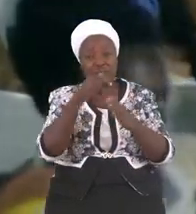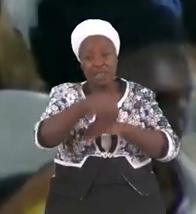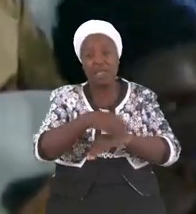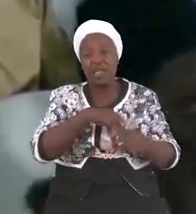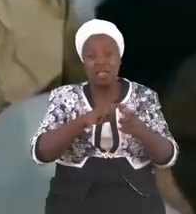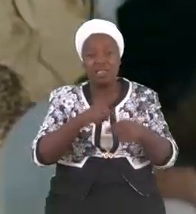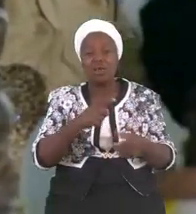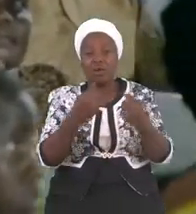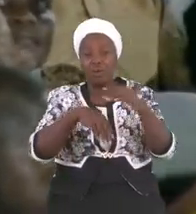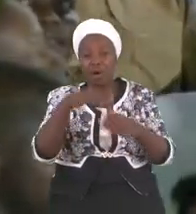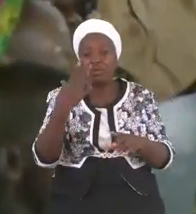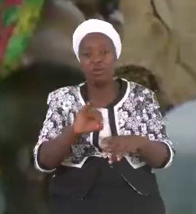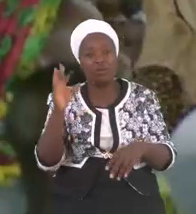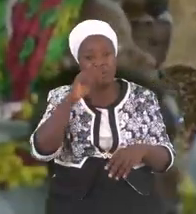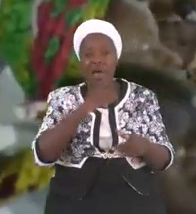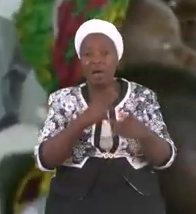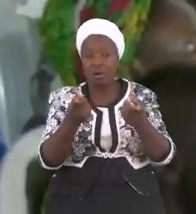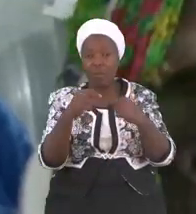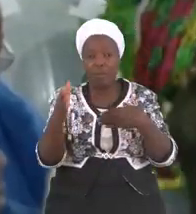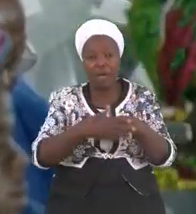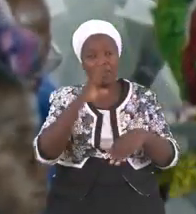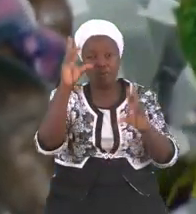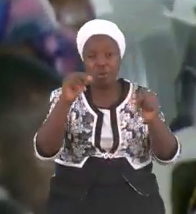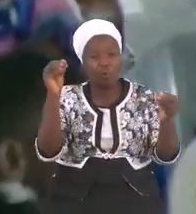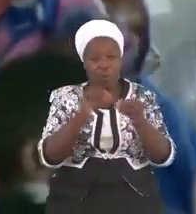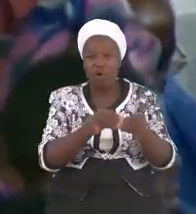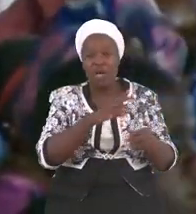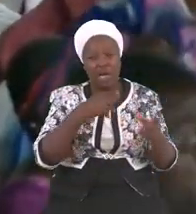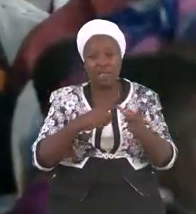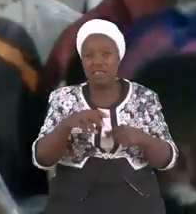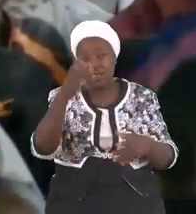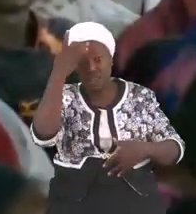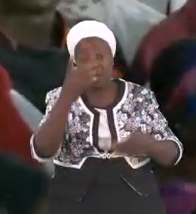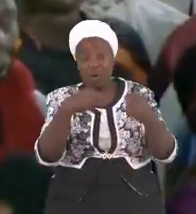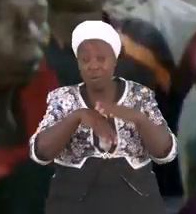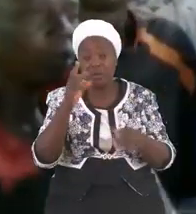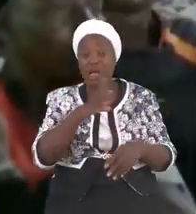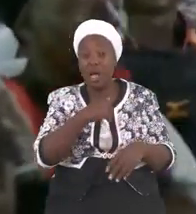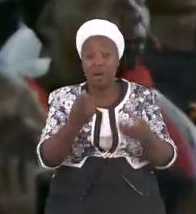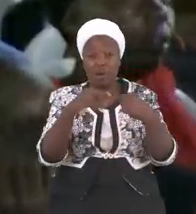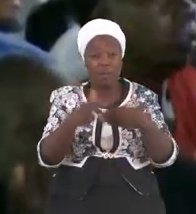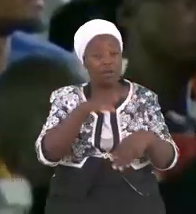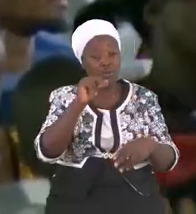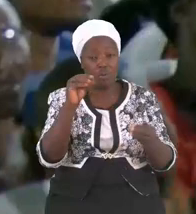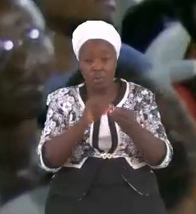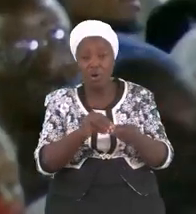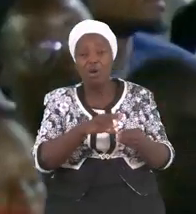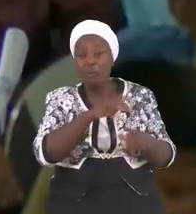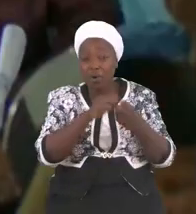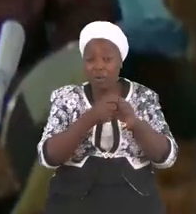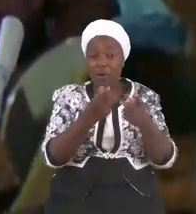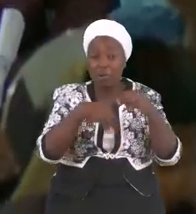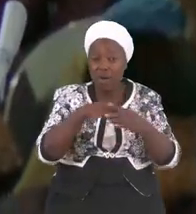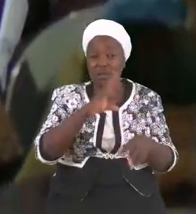no more. Sickness, come out and don't come back anymore. Infirmity, come out and don't come back